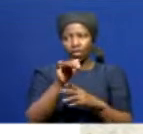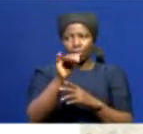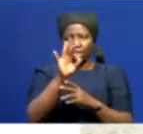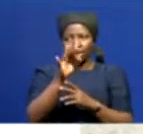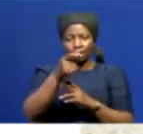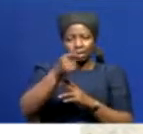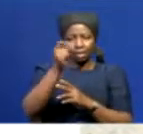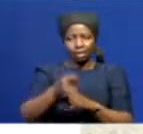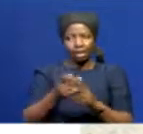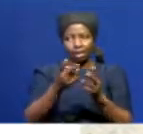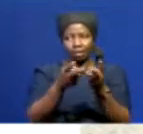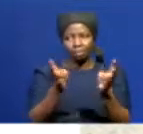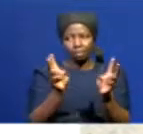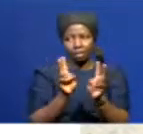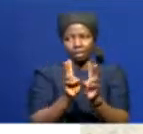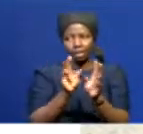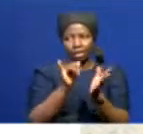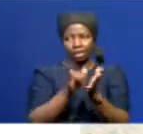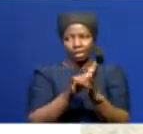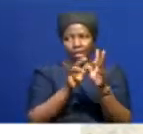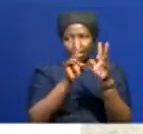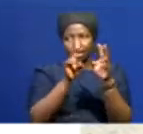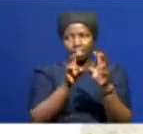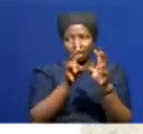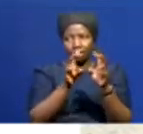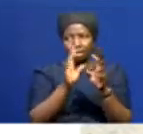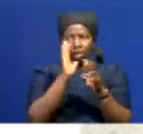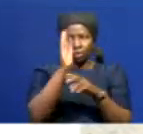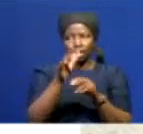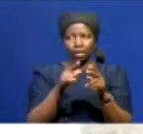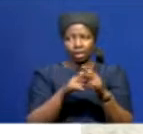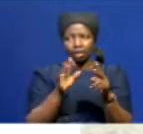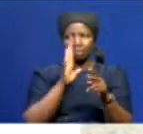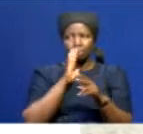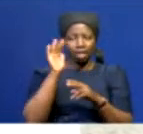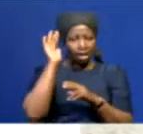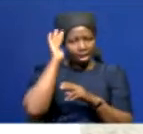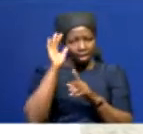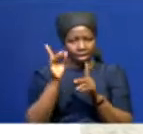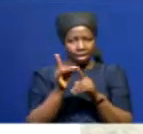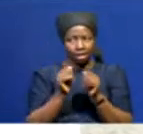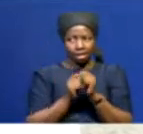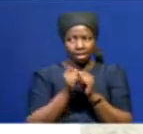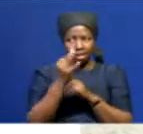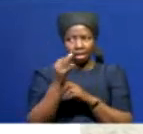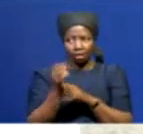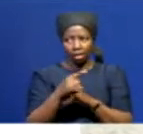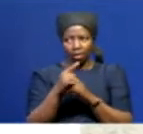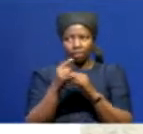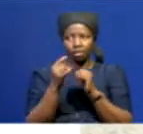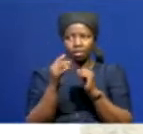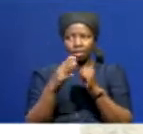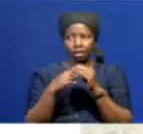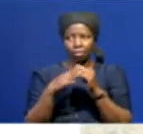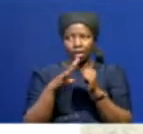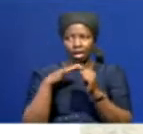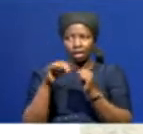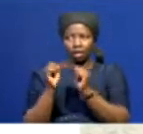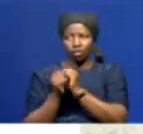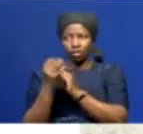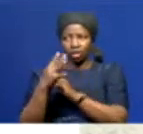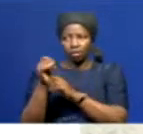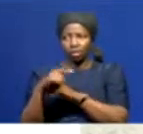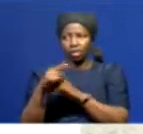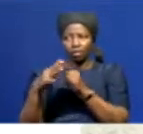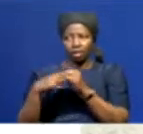bench that the matter will begin to be heard from the 13th of September and 14th of September. And